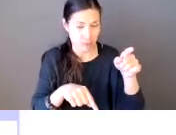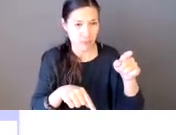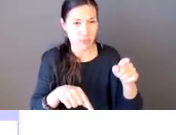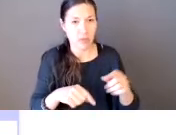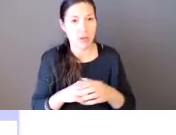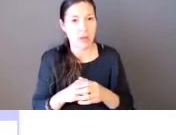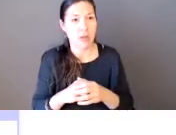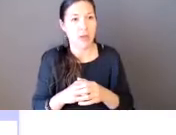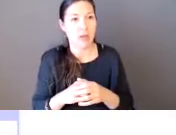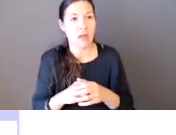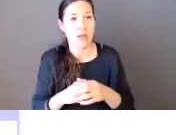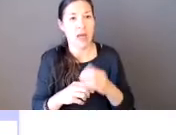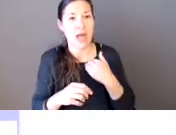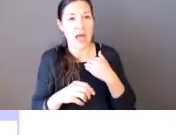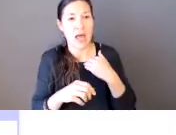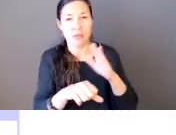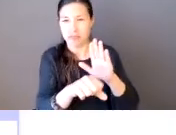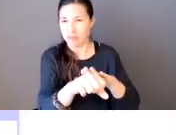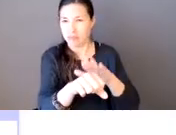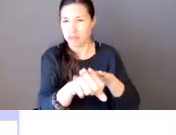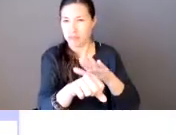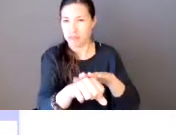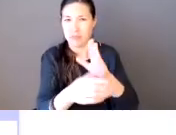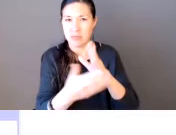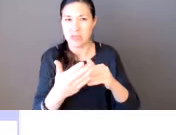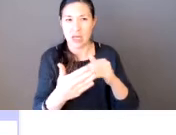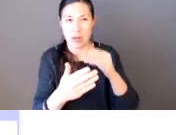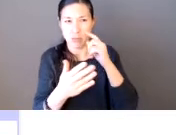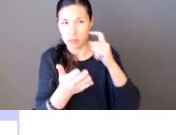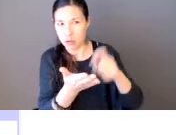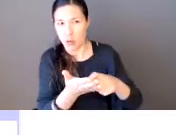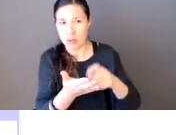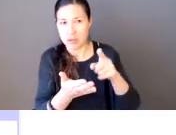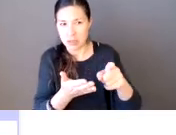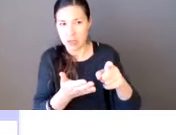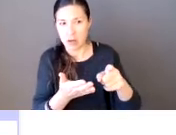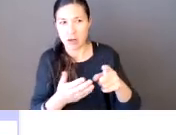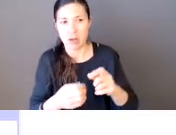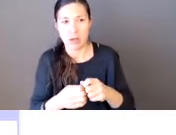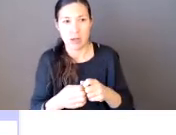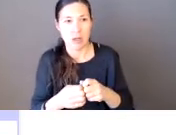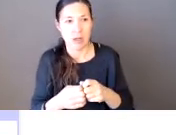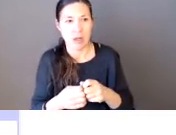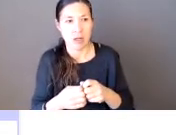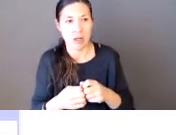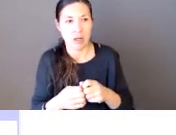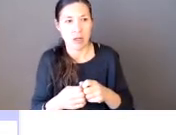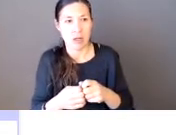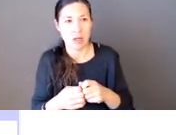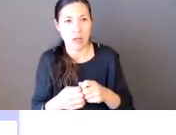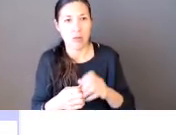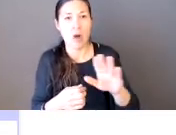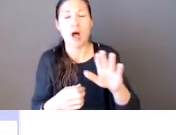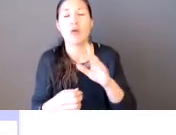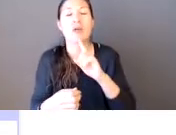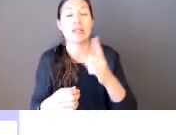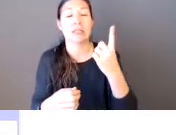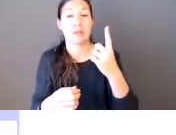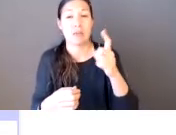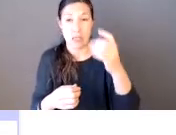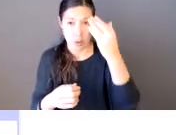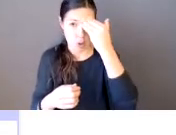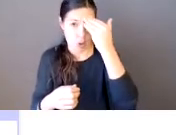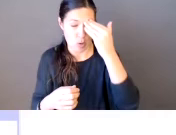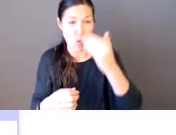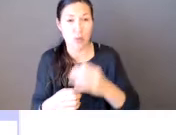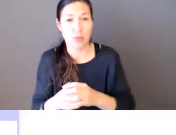because I want to caution you on it. The one other thing I will add to this online report is that it was done